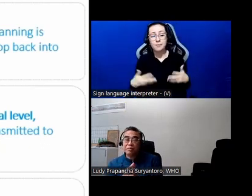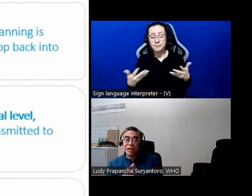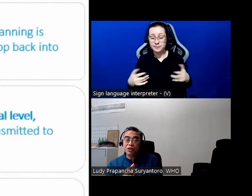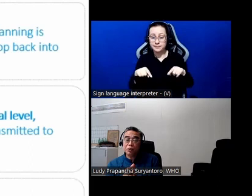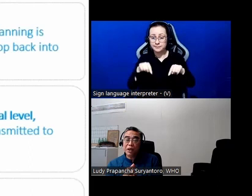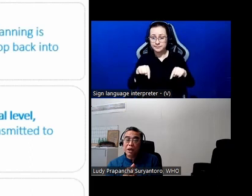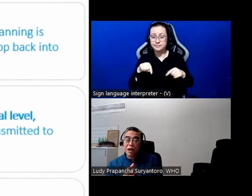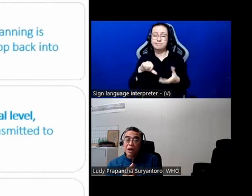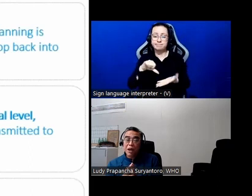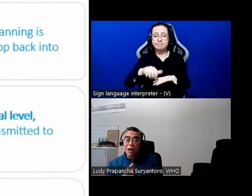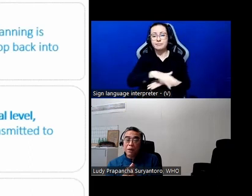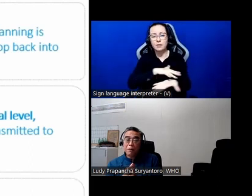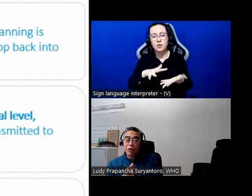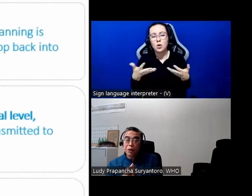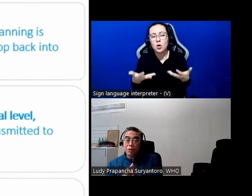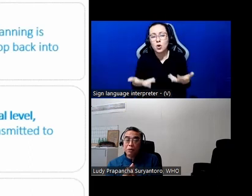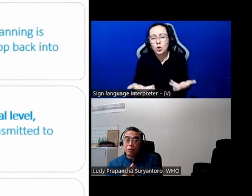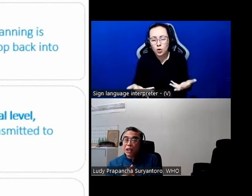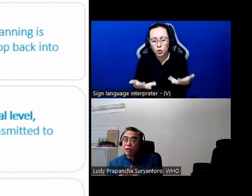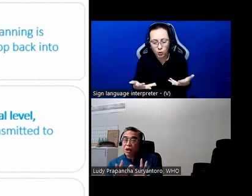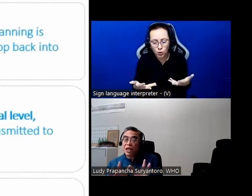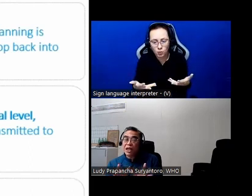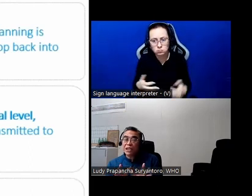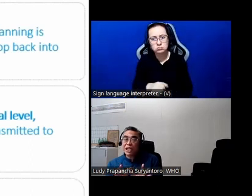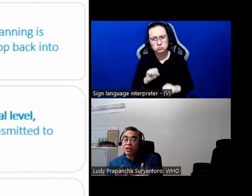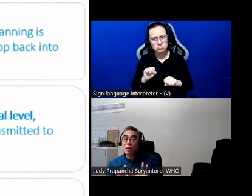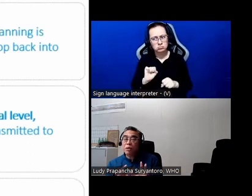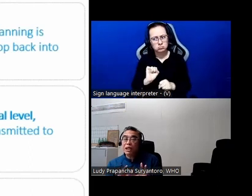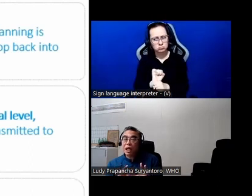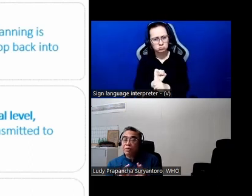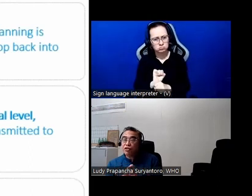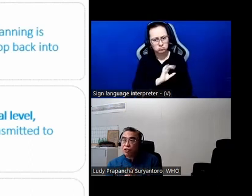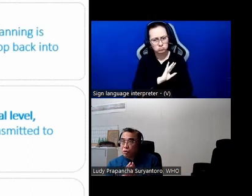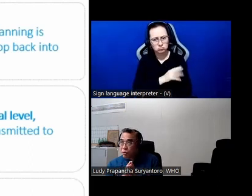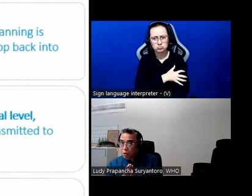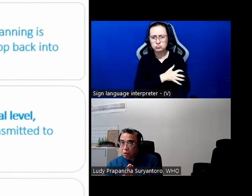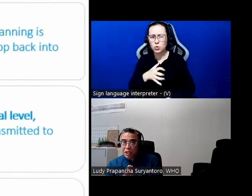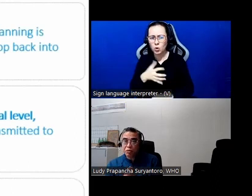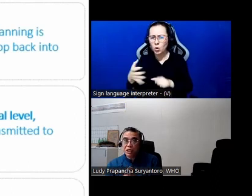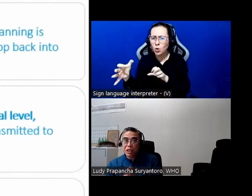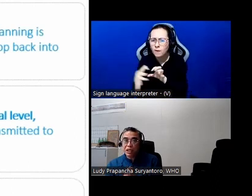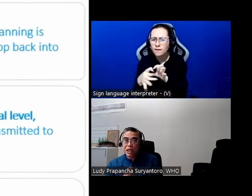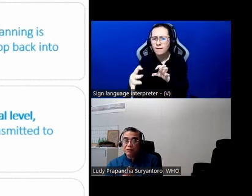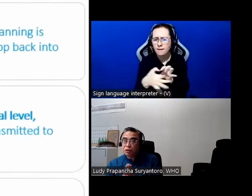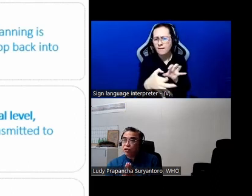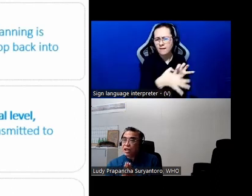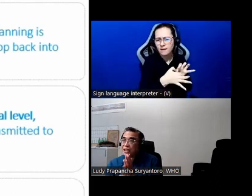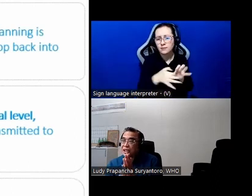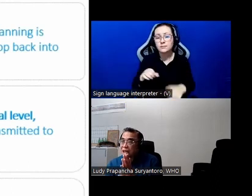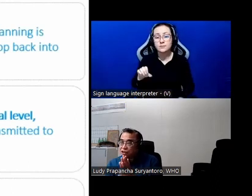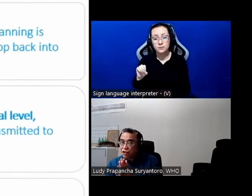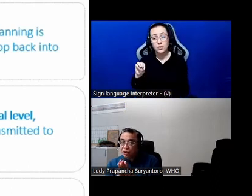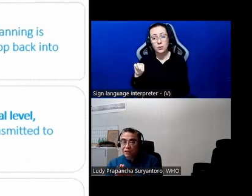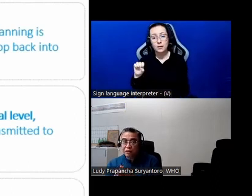emergency preparedness. So we would like to highlight that normally WHO role is really focusing